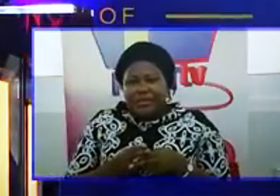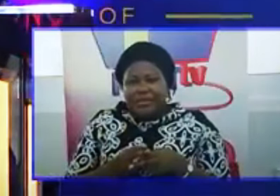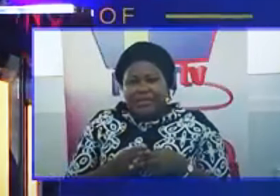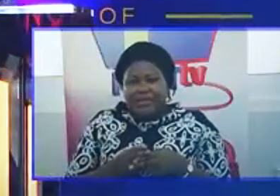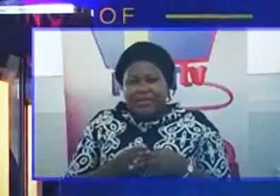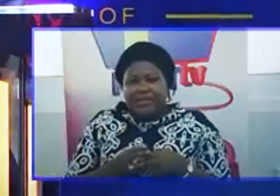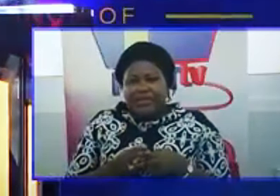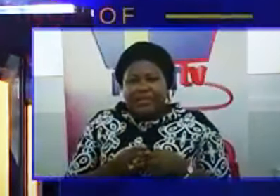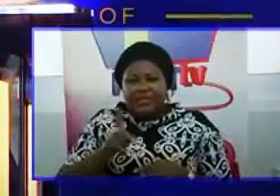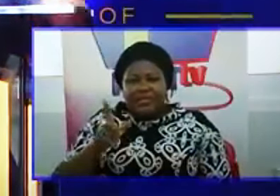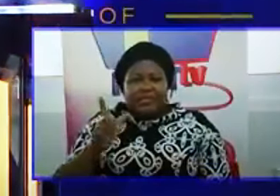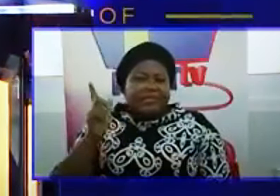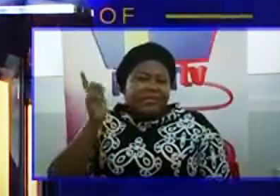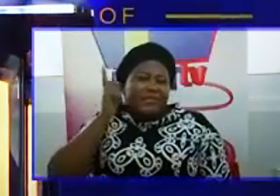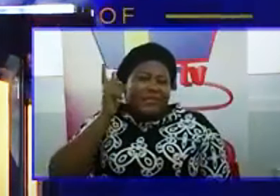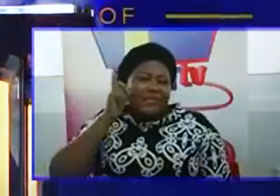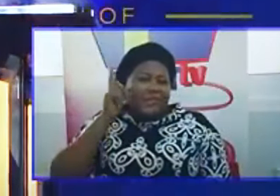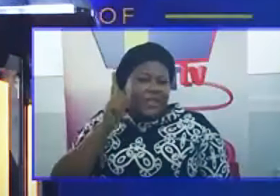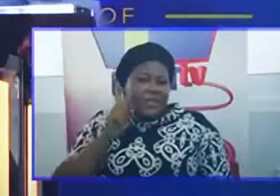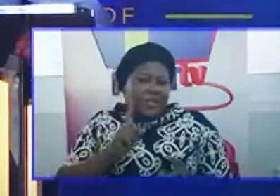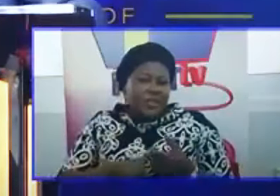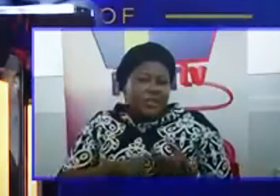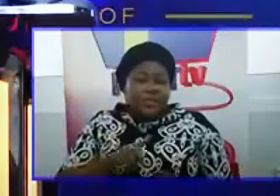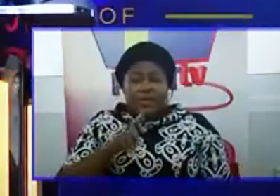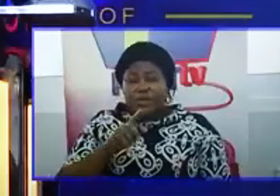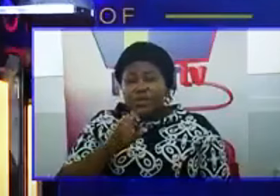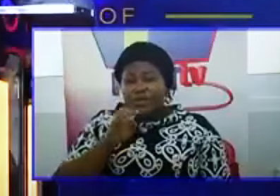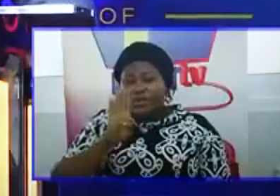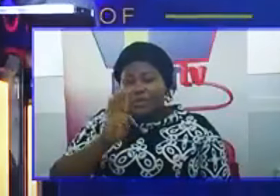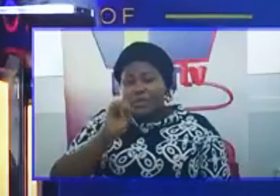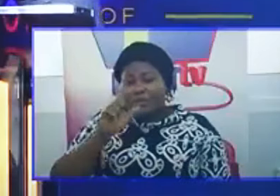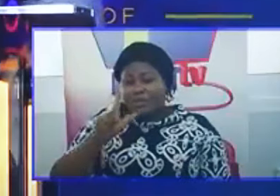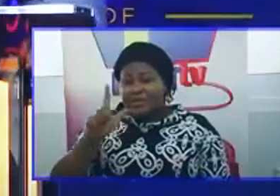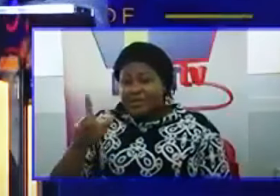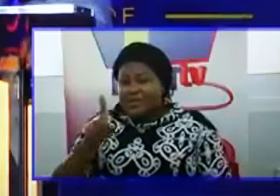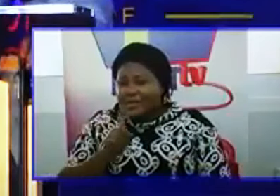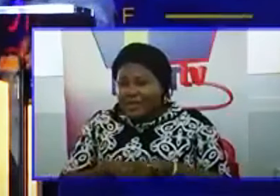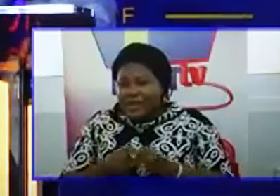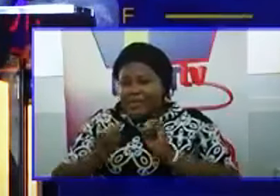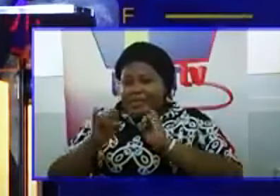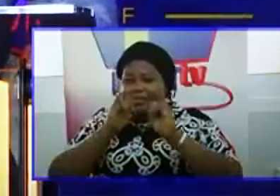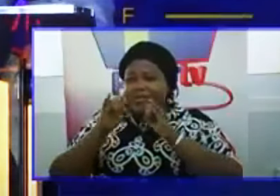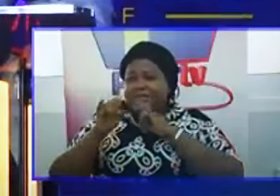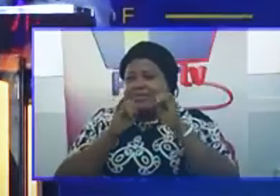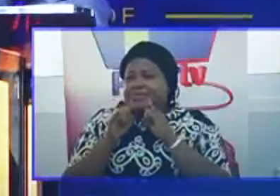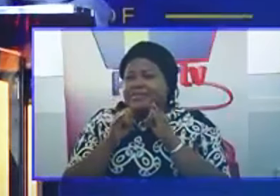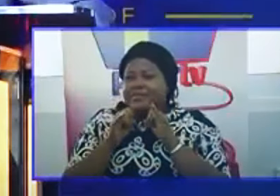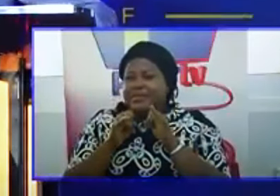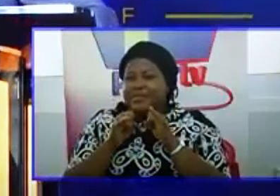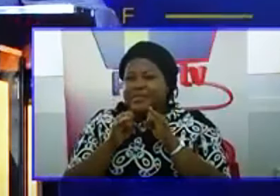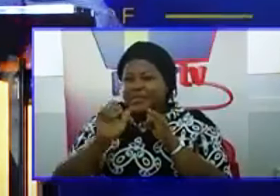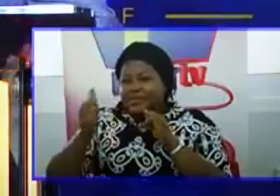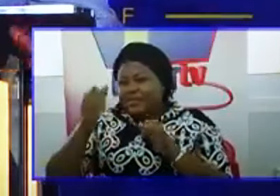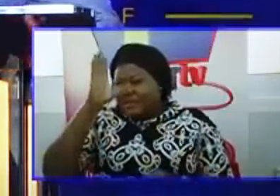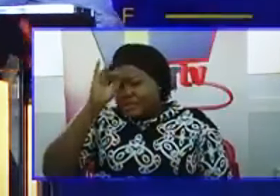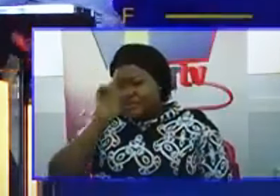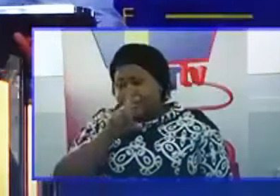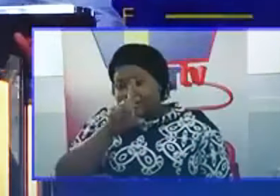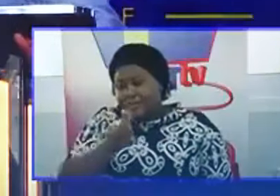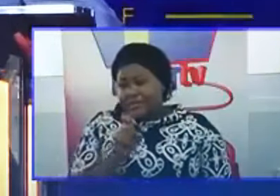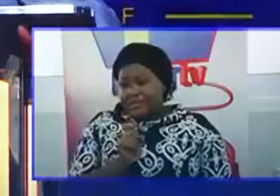I was listening to Billy Graham. He was being interviewed, and then a man asked him,